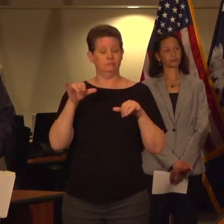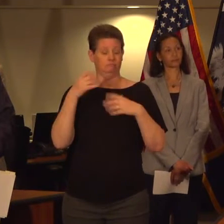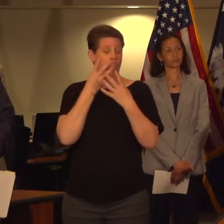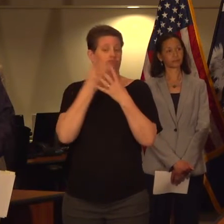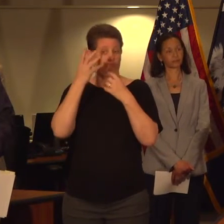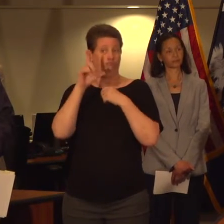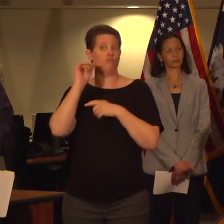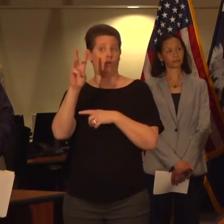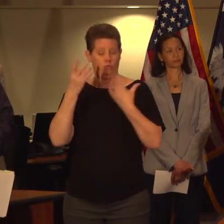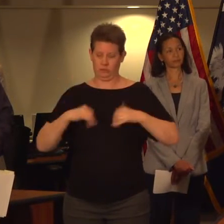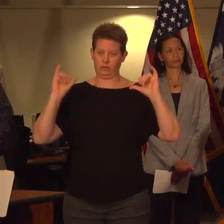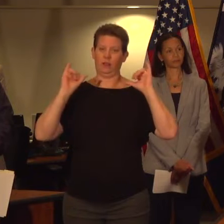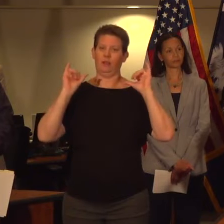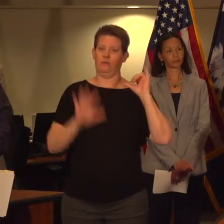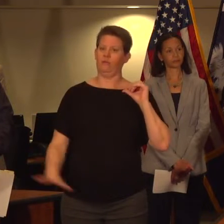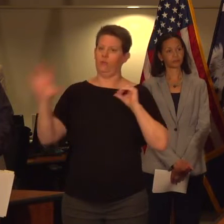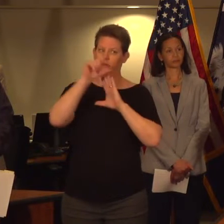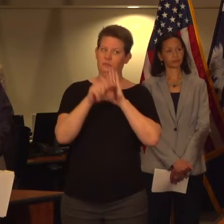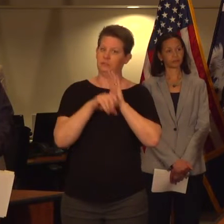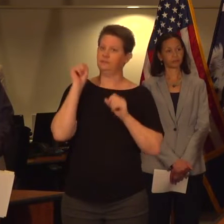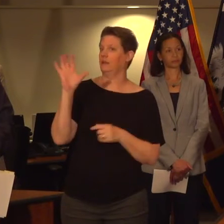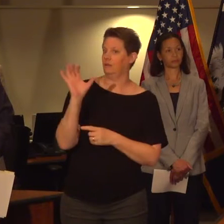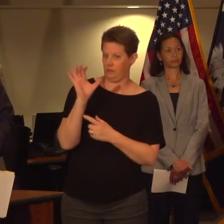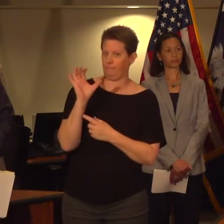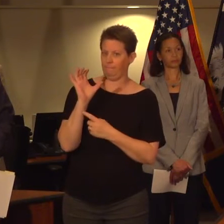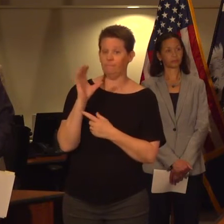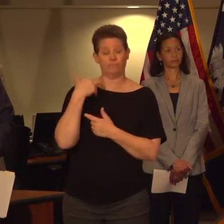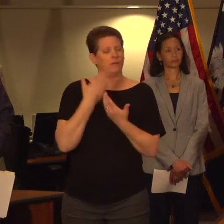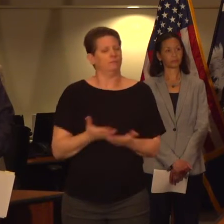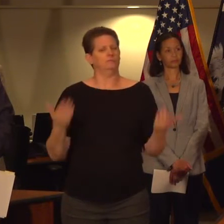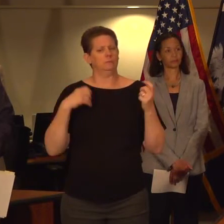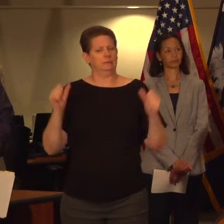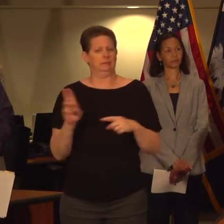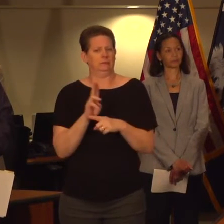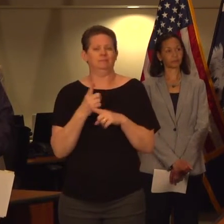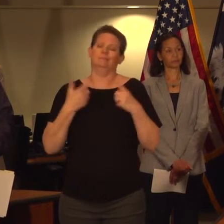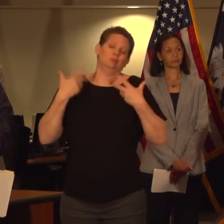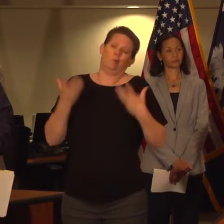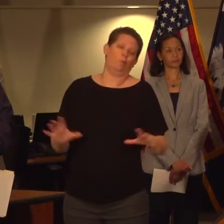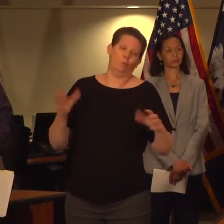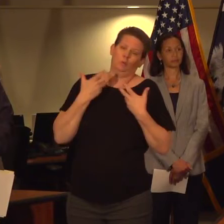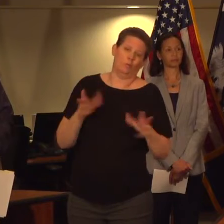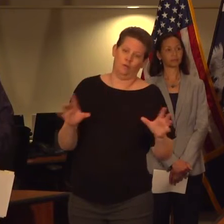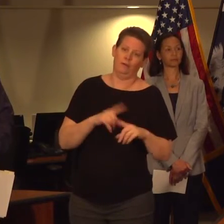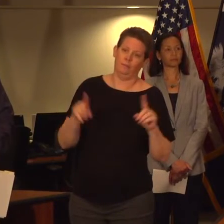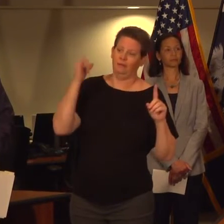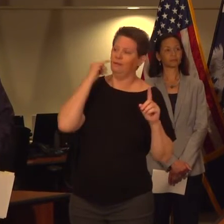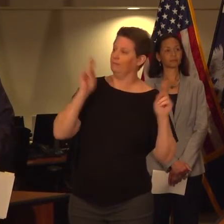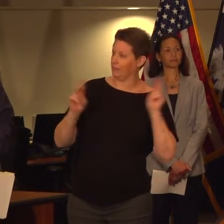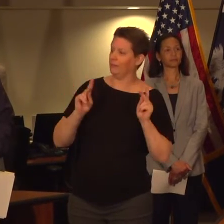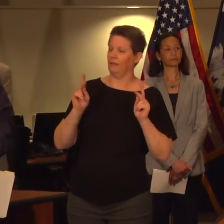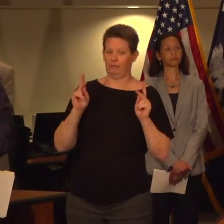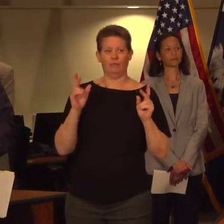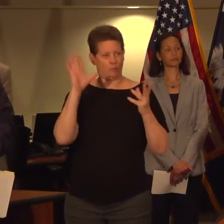law. It is still in effect all across the state. So we have tools we can use, but we don't want to have to use those tools. And if the people